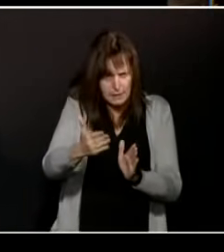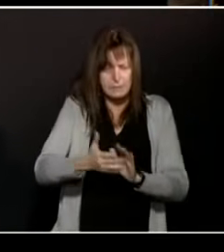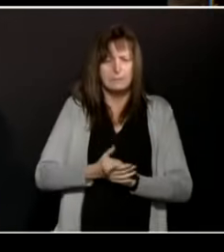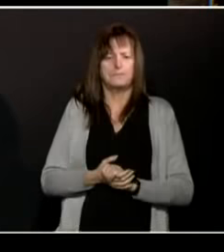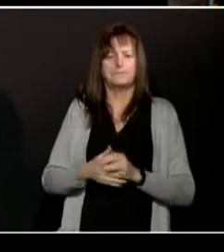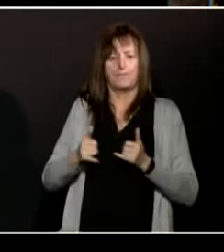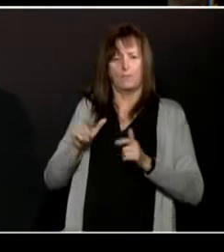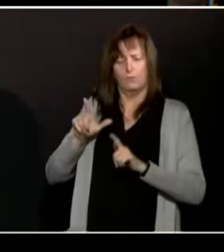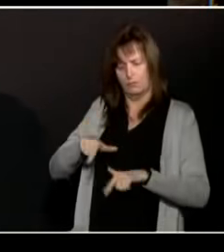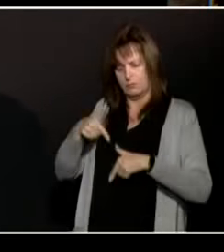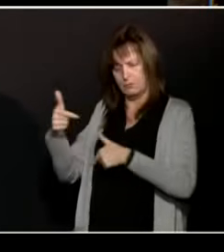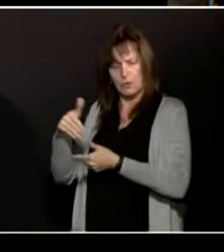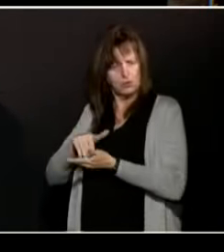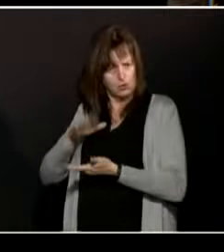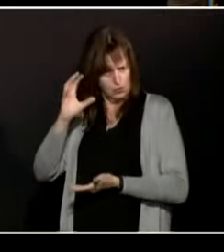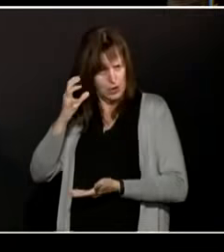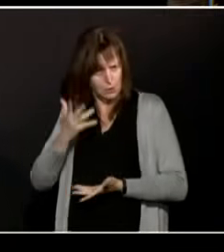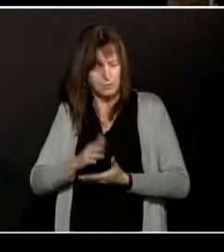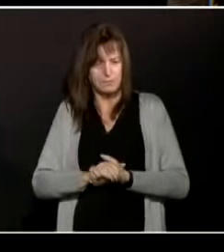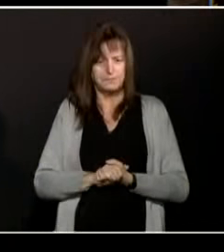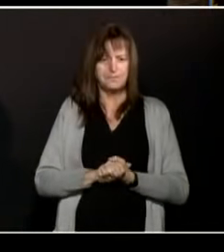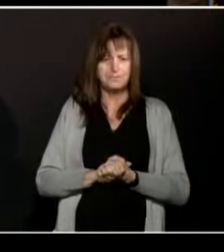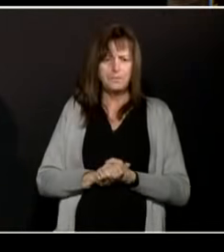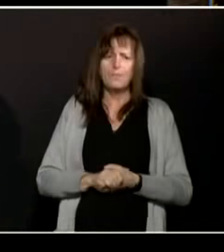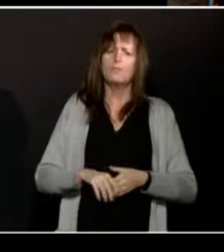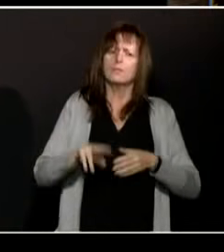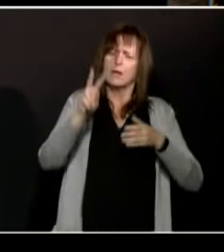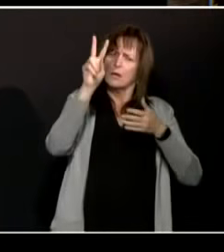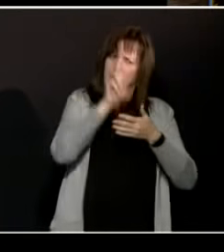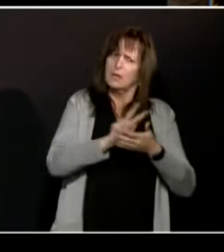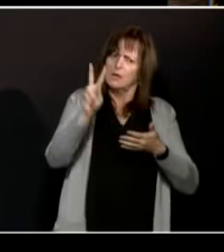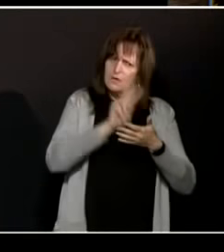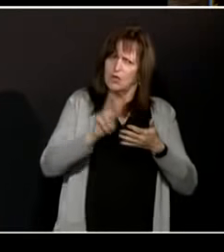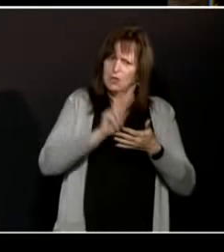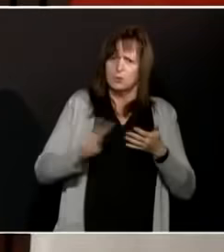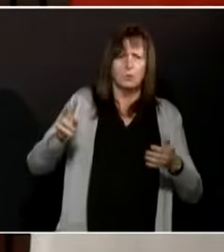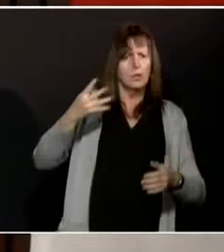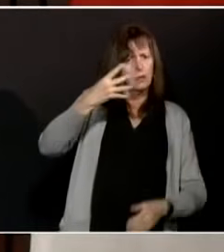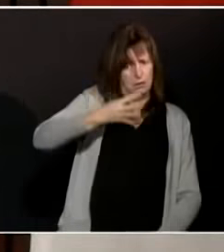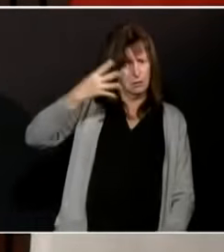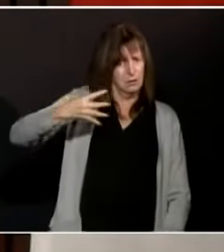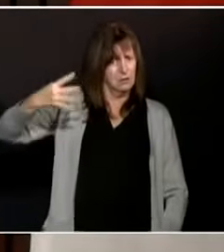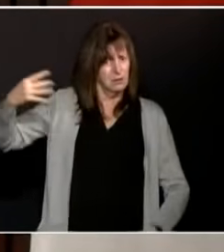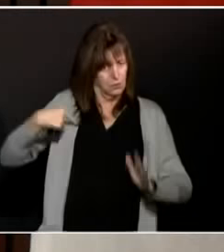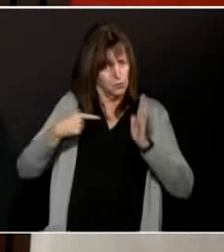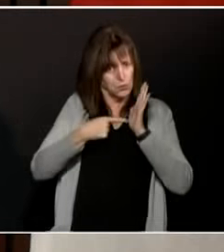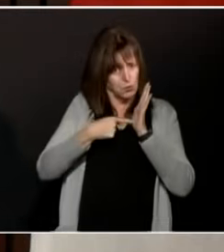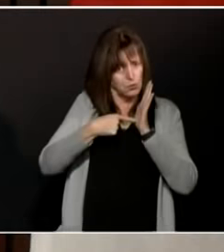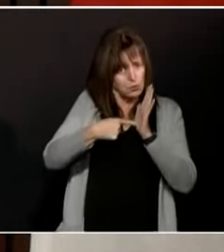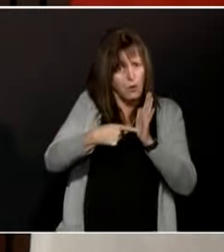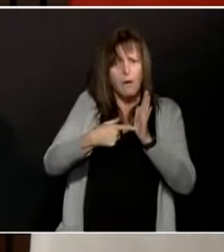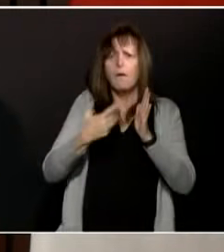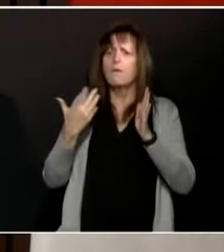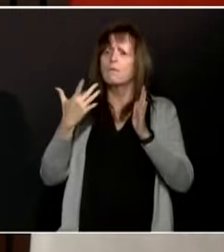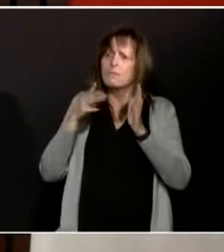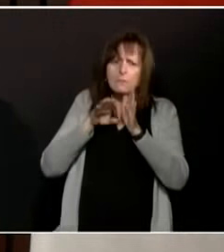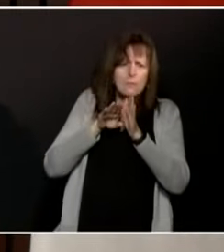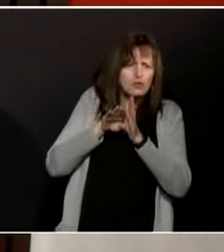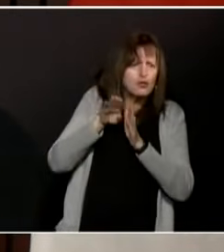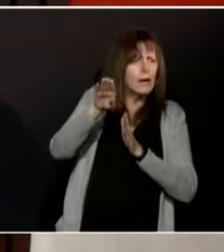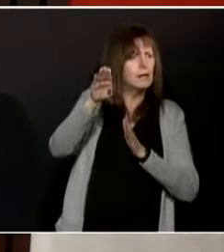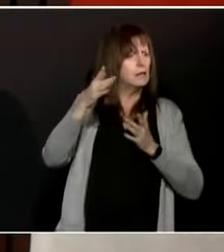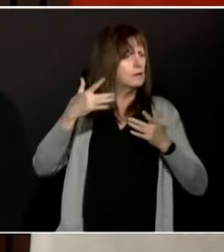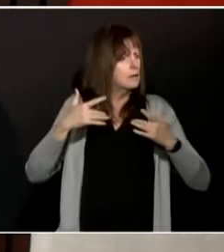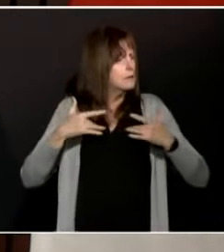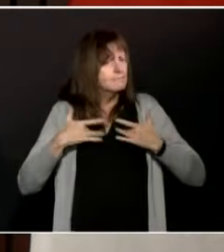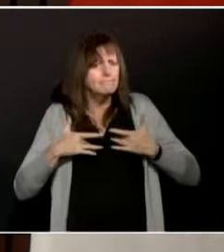So every second week, we share with you data that describes our progress against the pandemic. We present models that try to anticipate the likely course of the